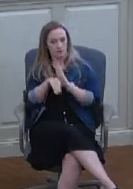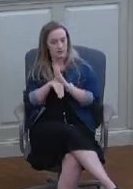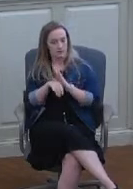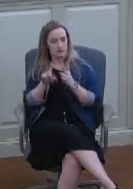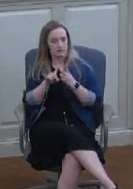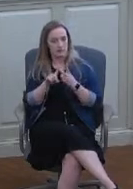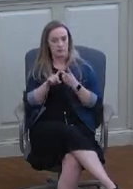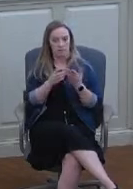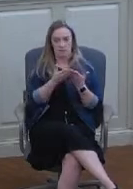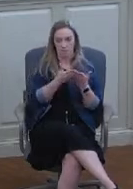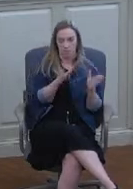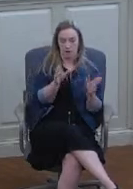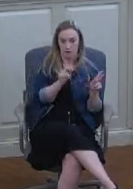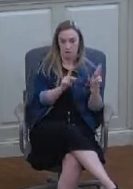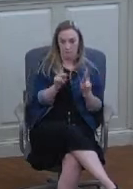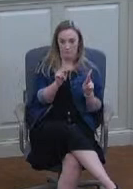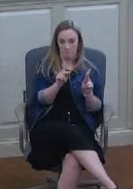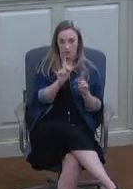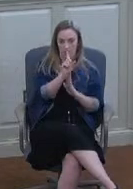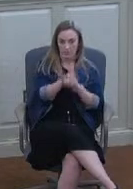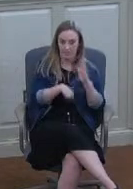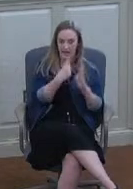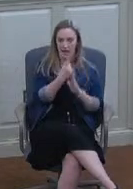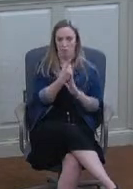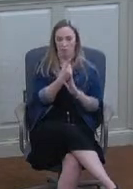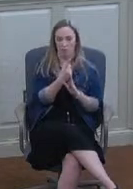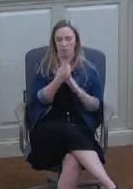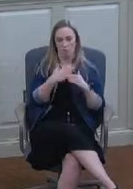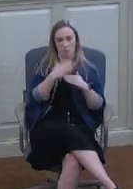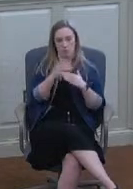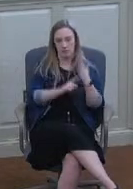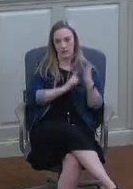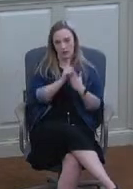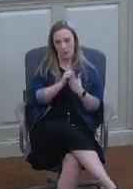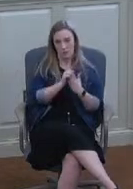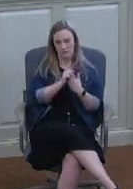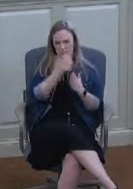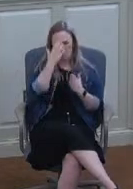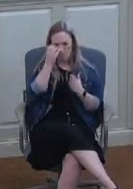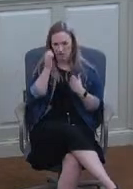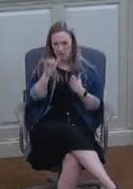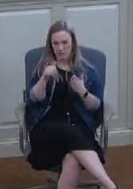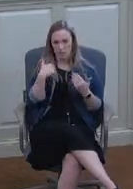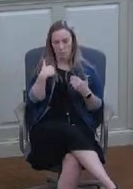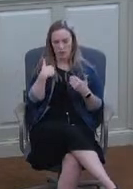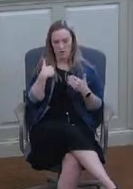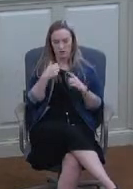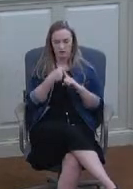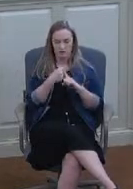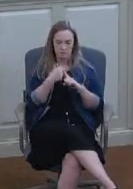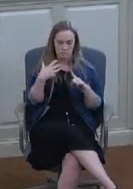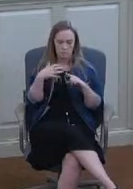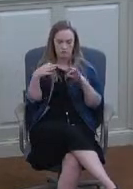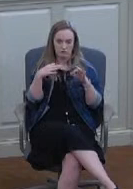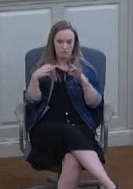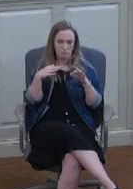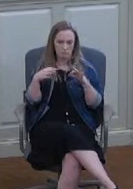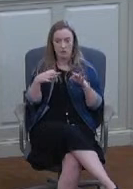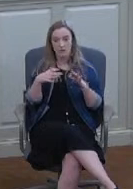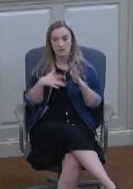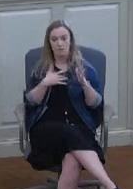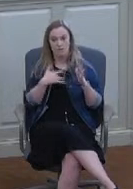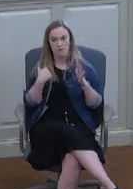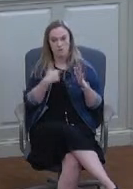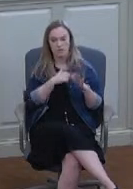from the public from over an hour. So because it was so thorough, I felt like we got all of our questions